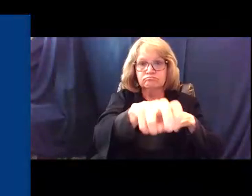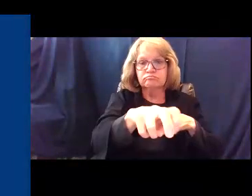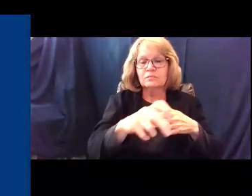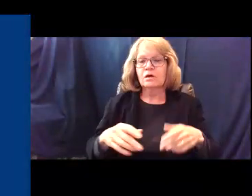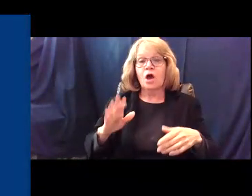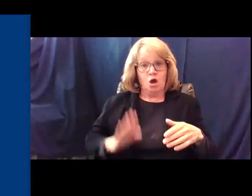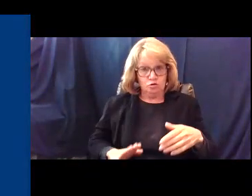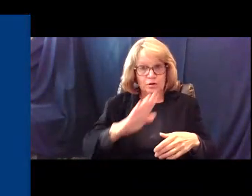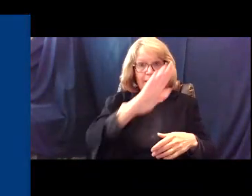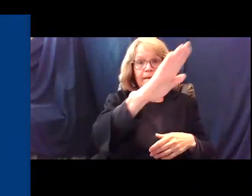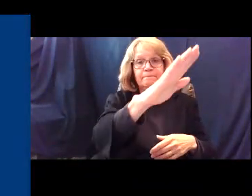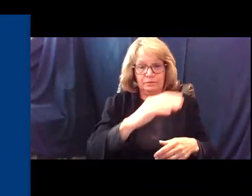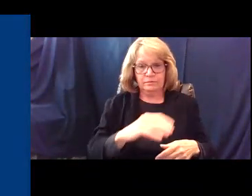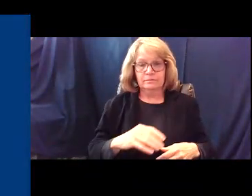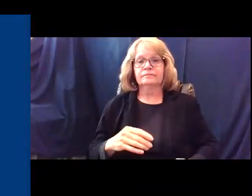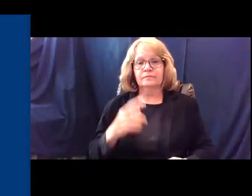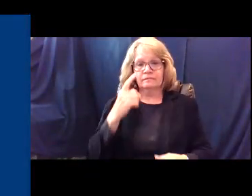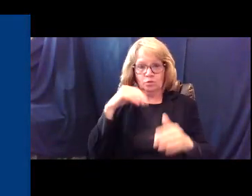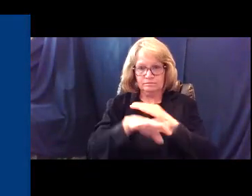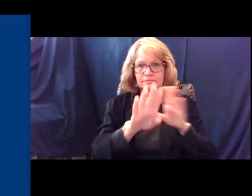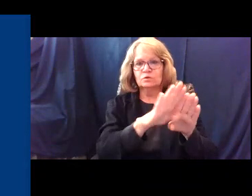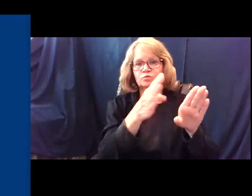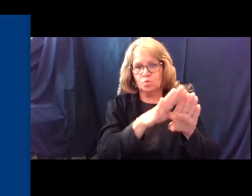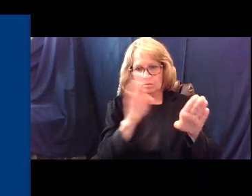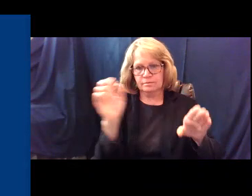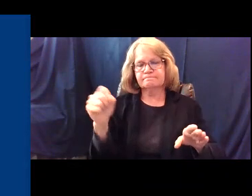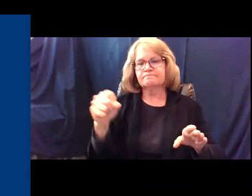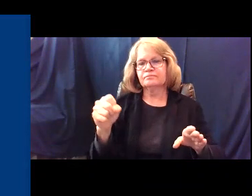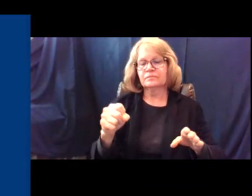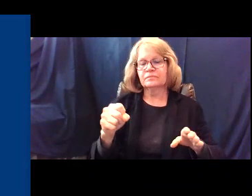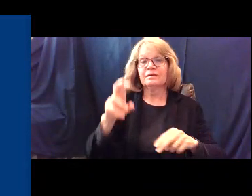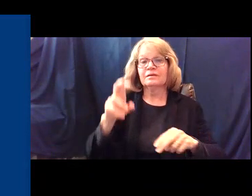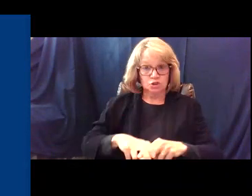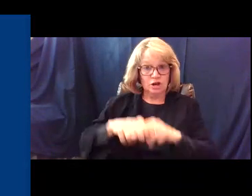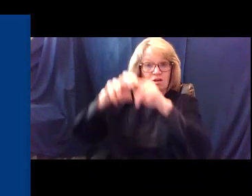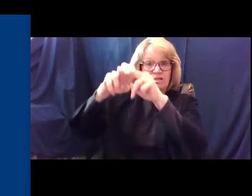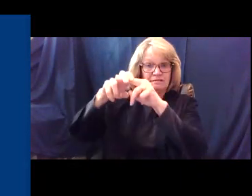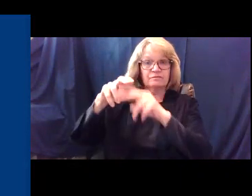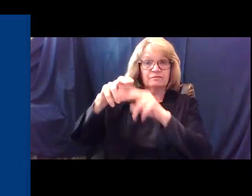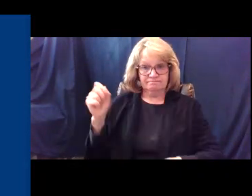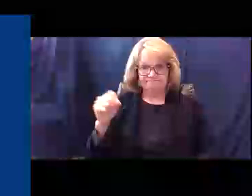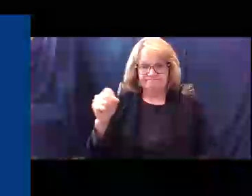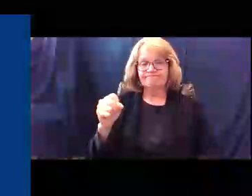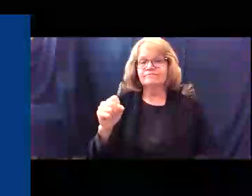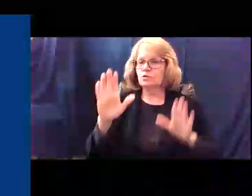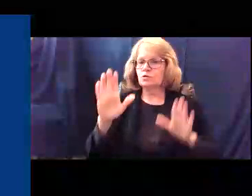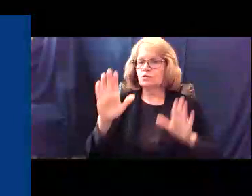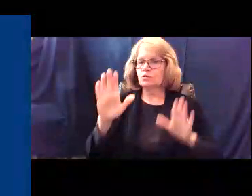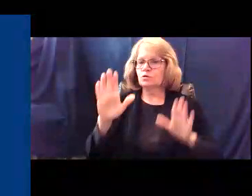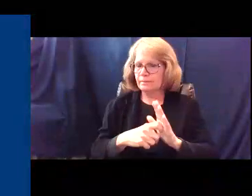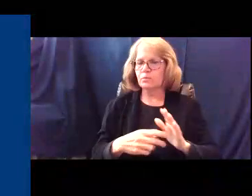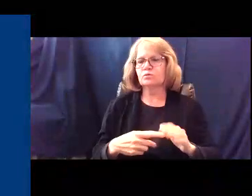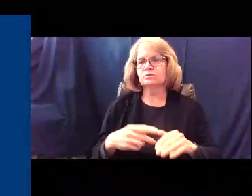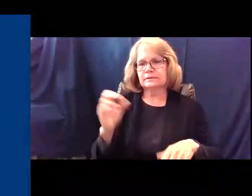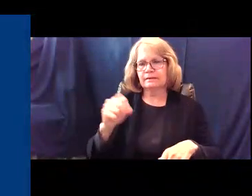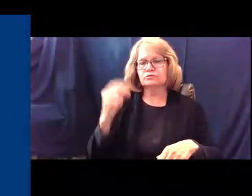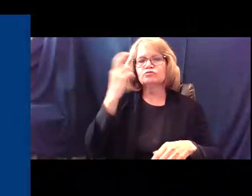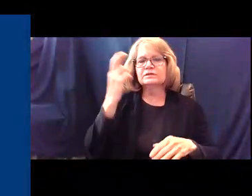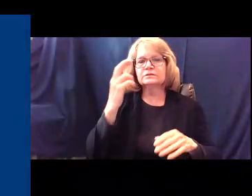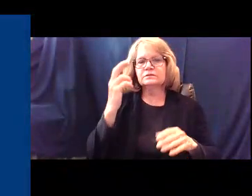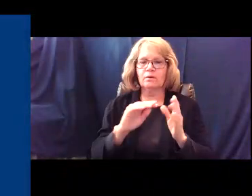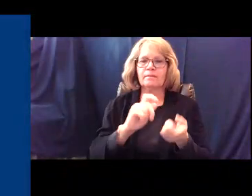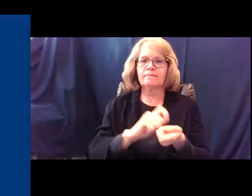to enter doorways, absolutely. A chairlift, that's another one. These are great examples of reasonable